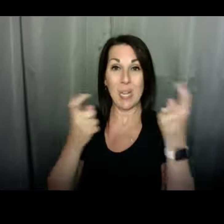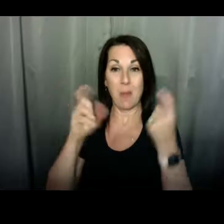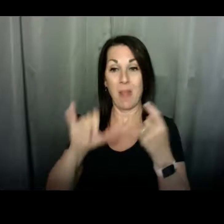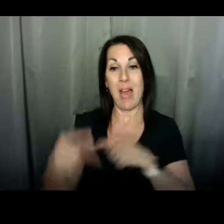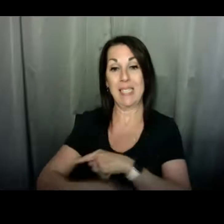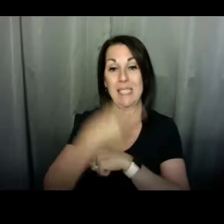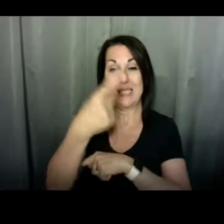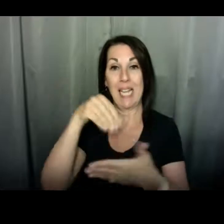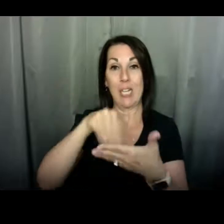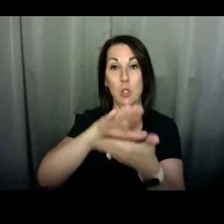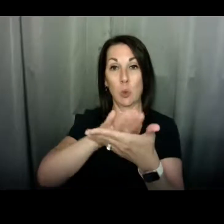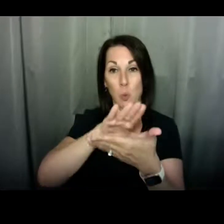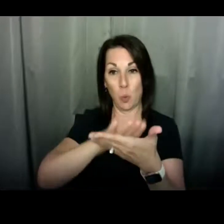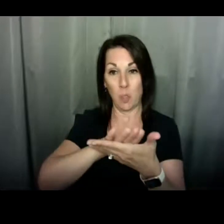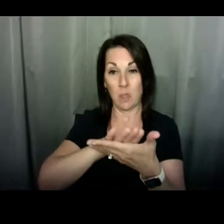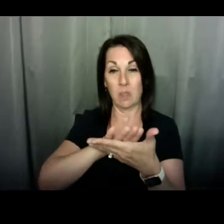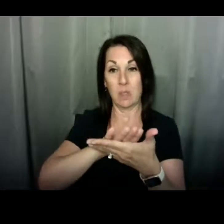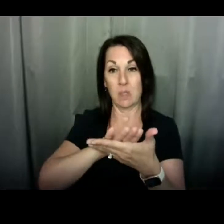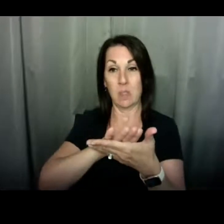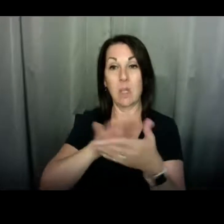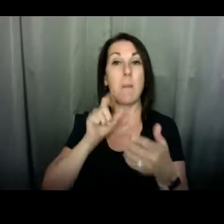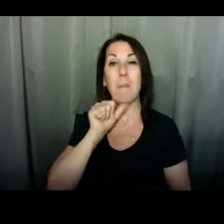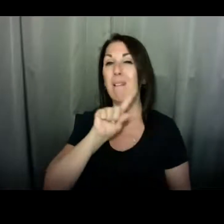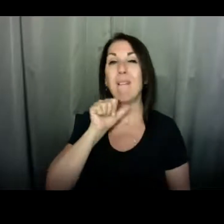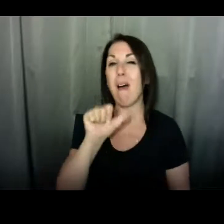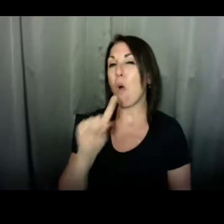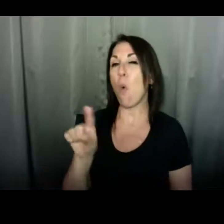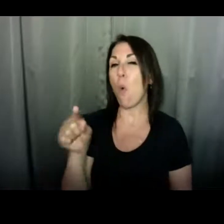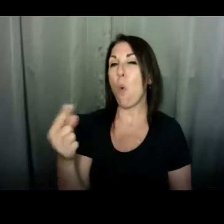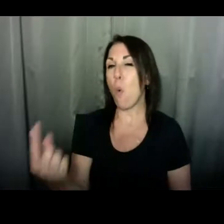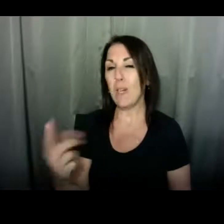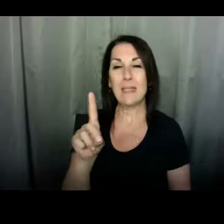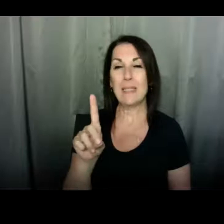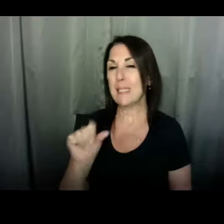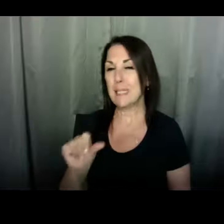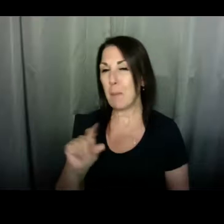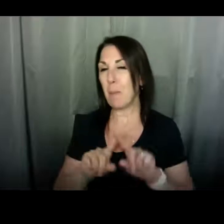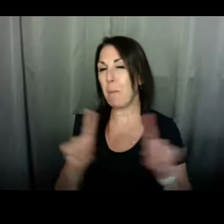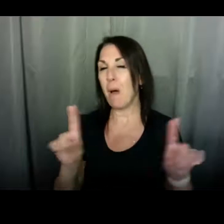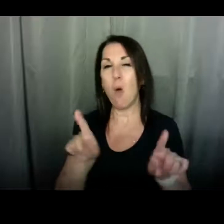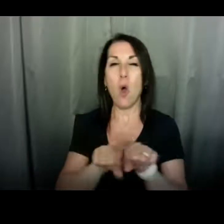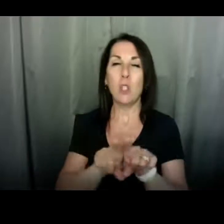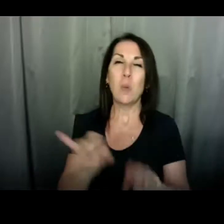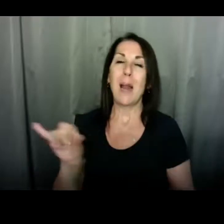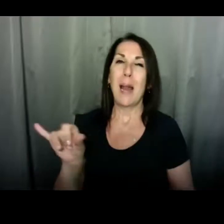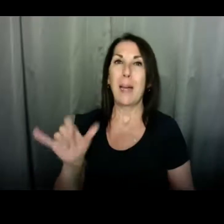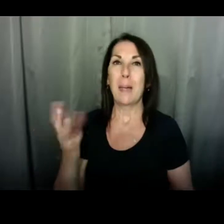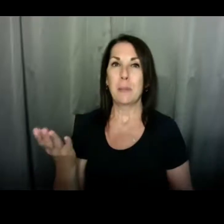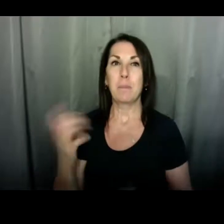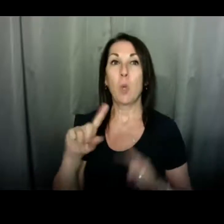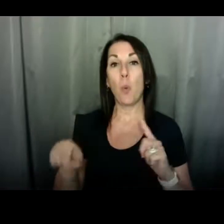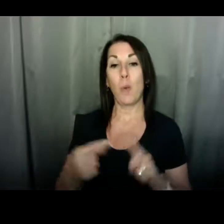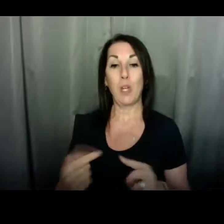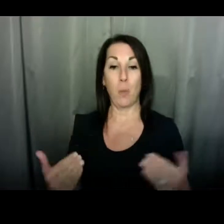every year. But not only just like the disabled events, it's also just like, you know, like when you do